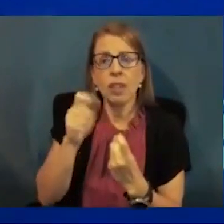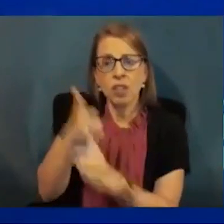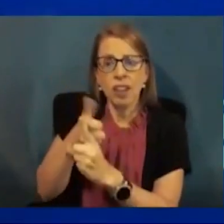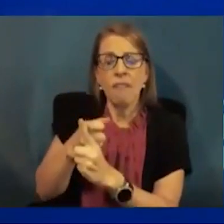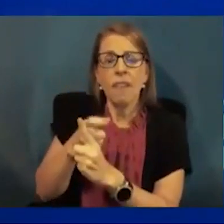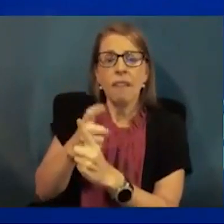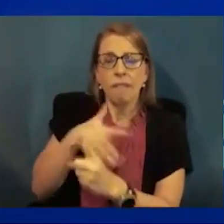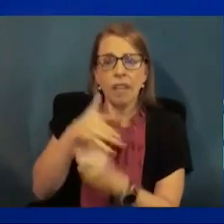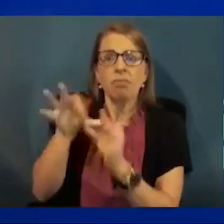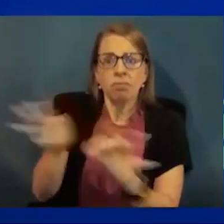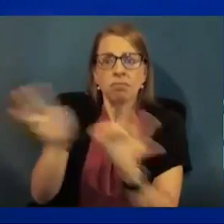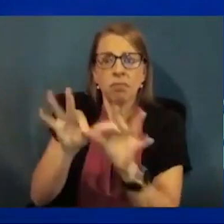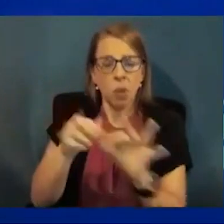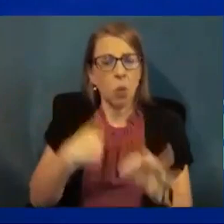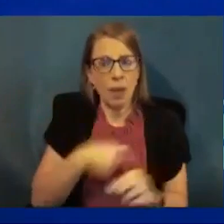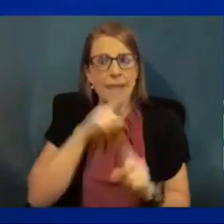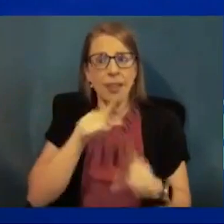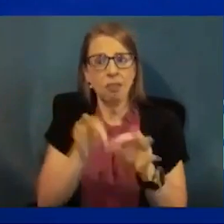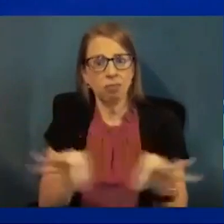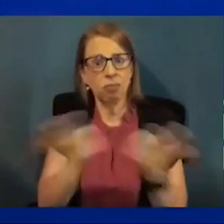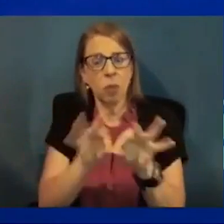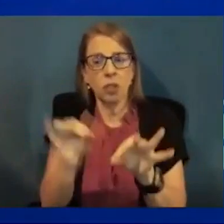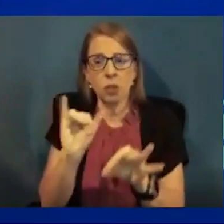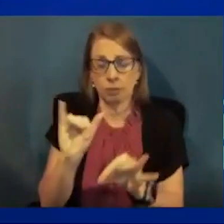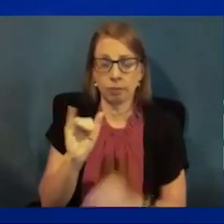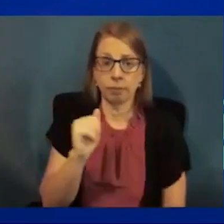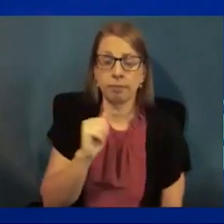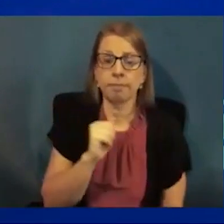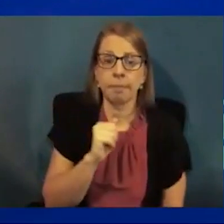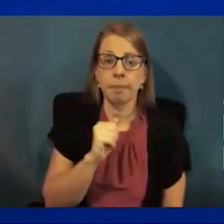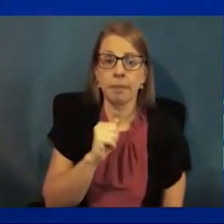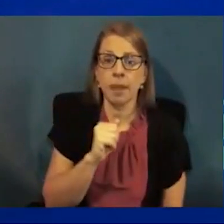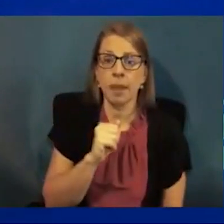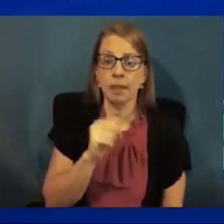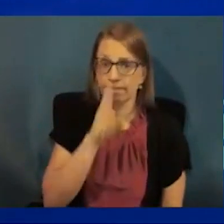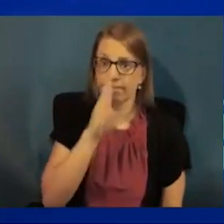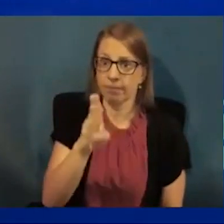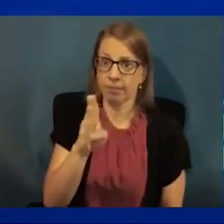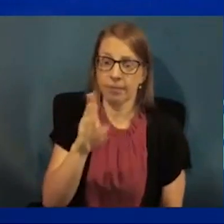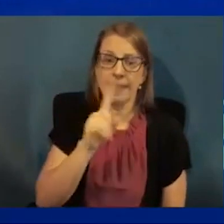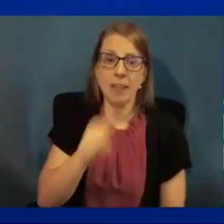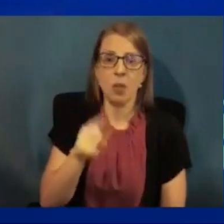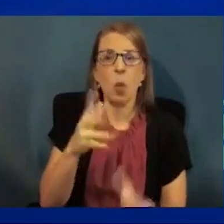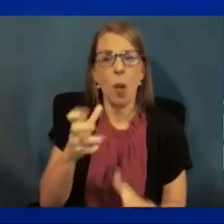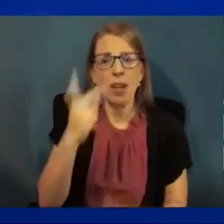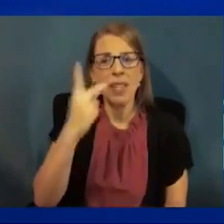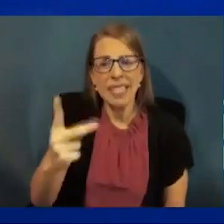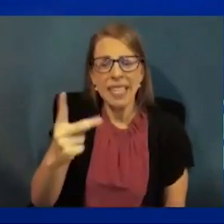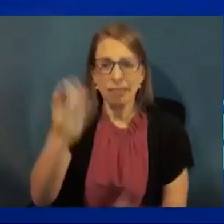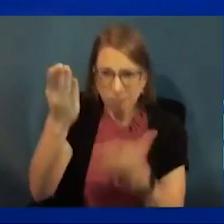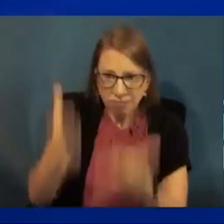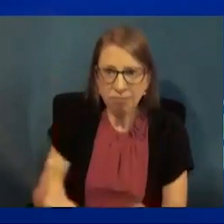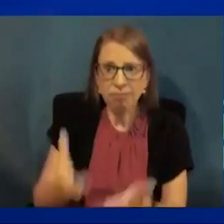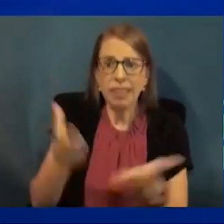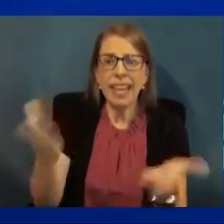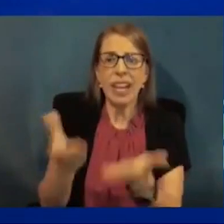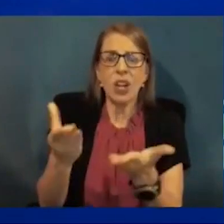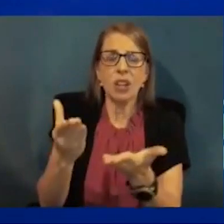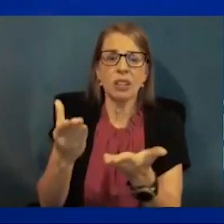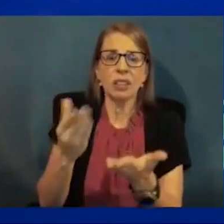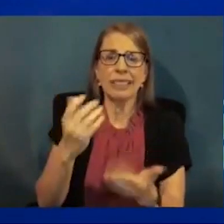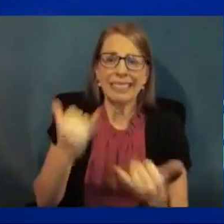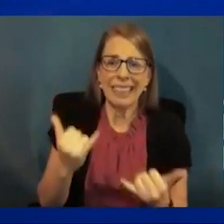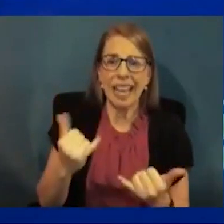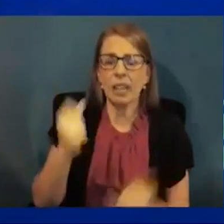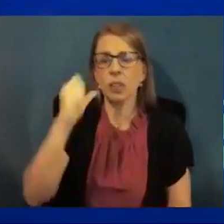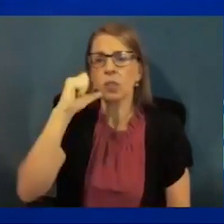another earnest answer. We want to see you tomorrow and the day after that, and we want to hear your earnest questions. And there's one